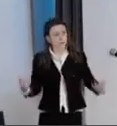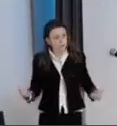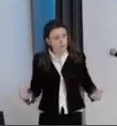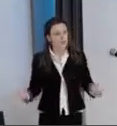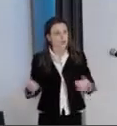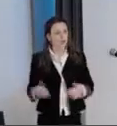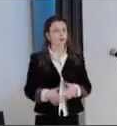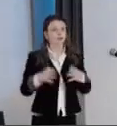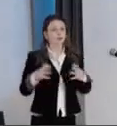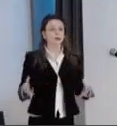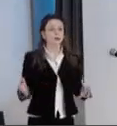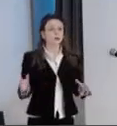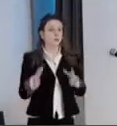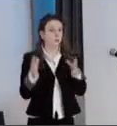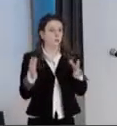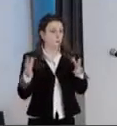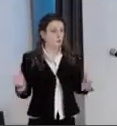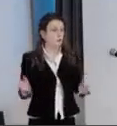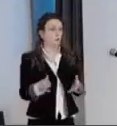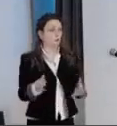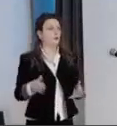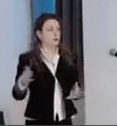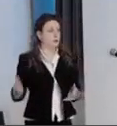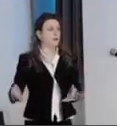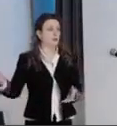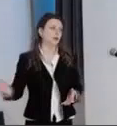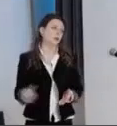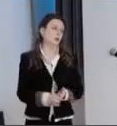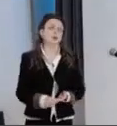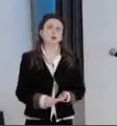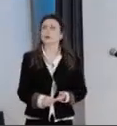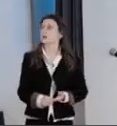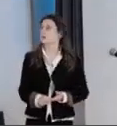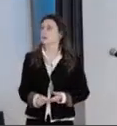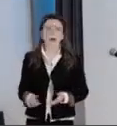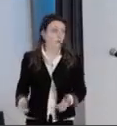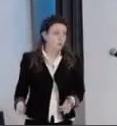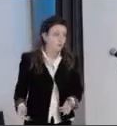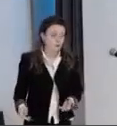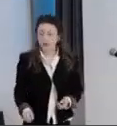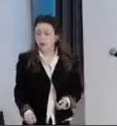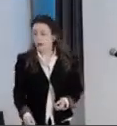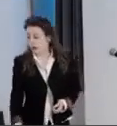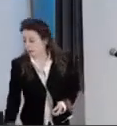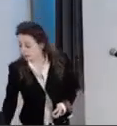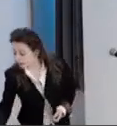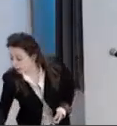enjoy their beauty, which according to him is what it means to properly aesthetically appreciate clouds,